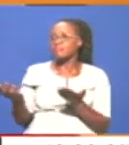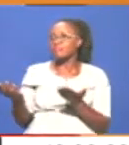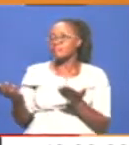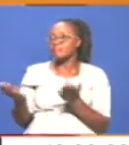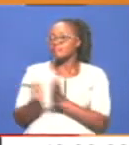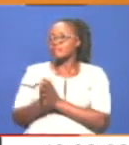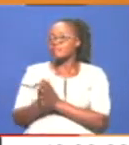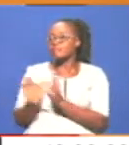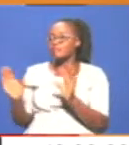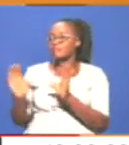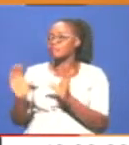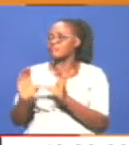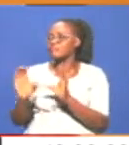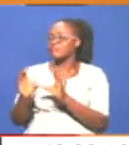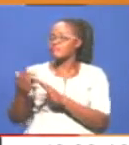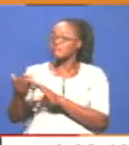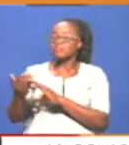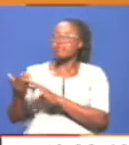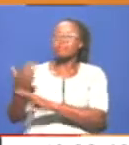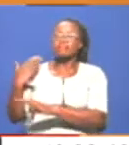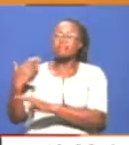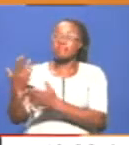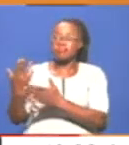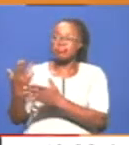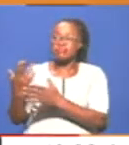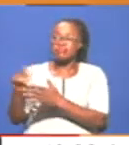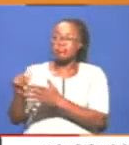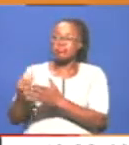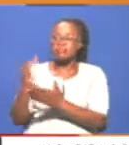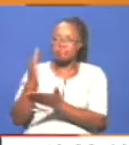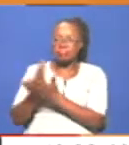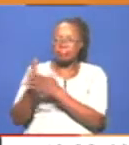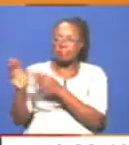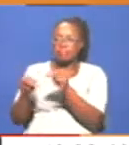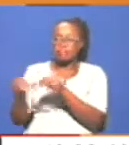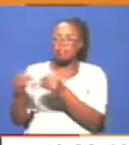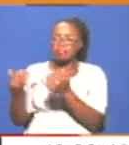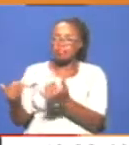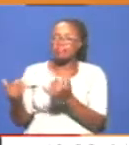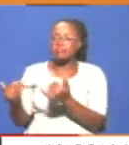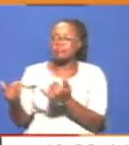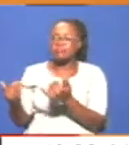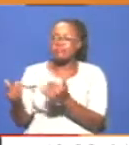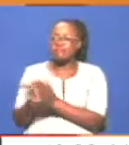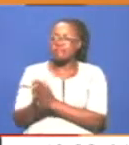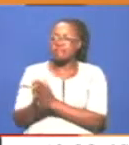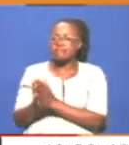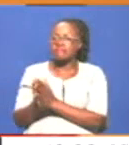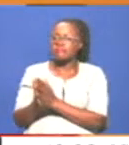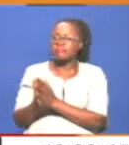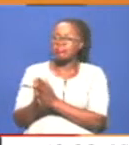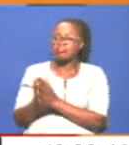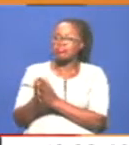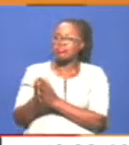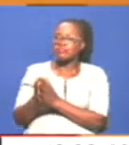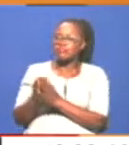coach behind him? Yes, that is the aspect that we really have to manage at the moment. And so we've got the issue of screen, having screens